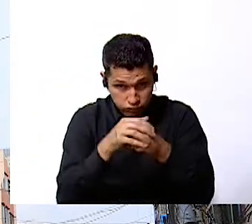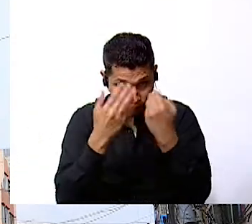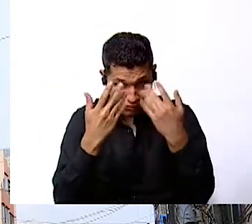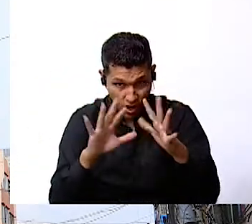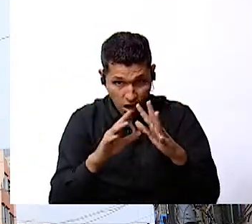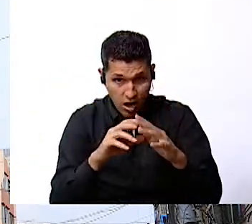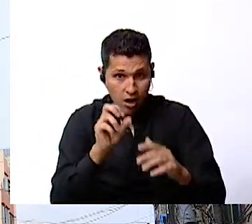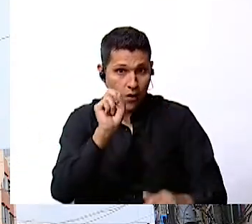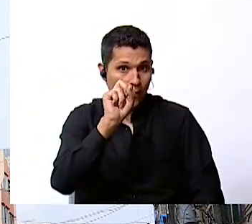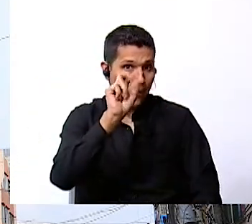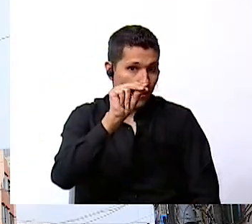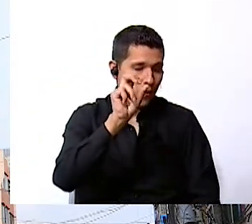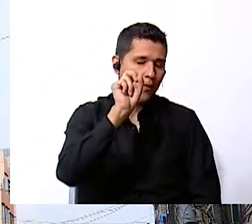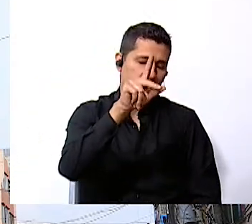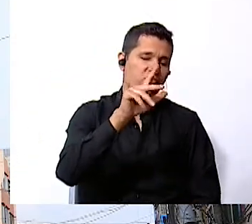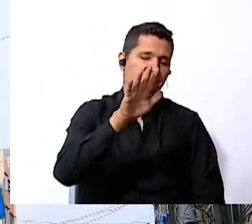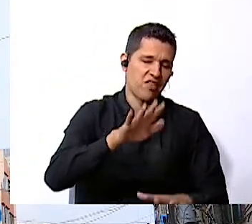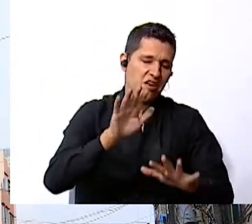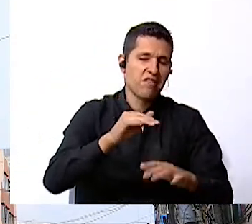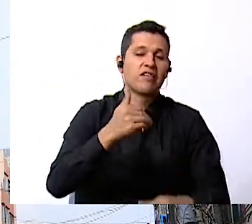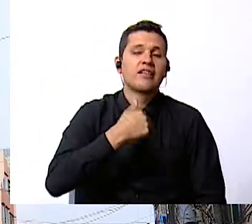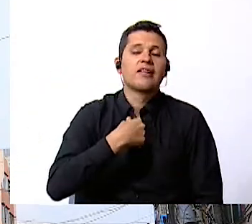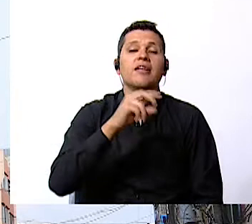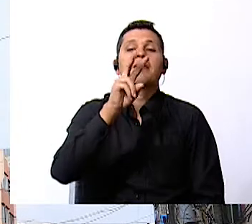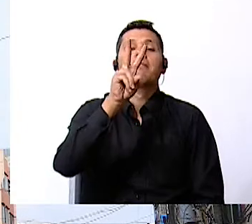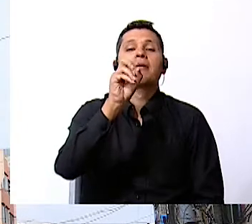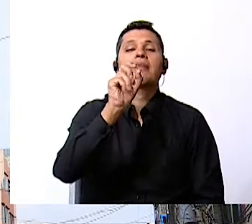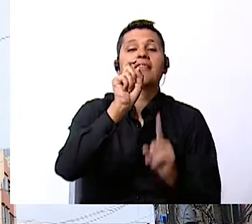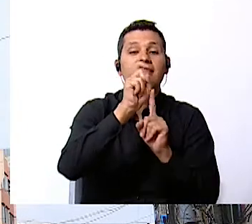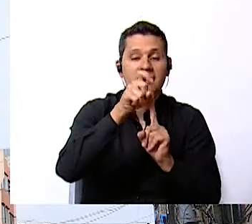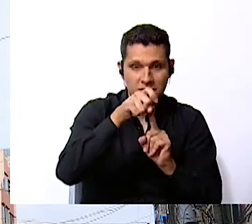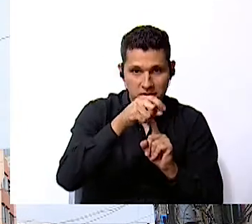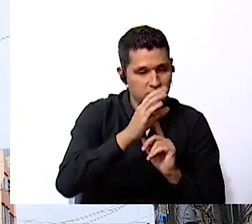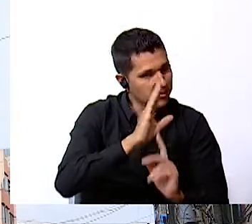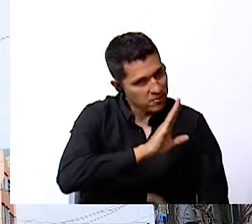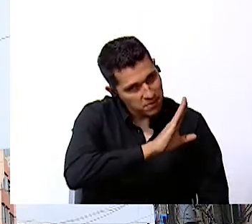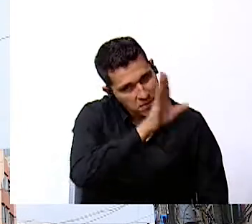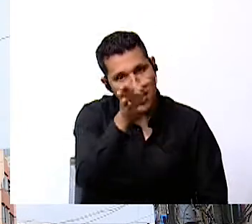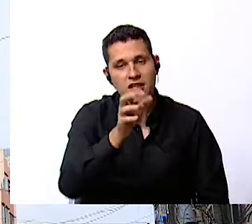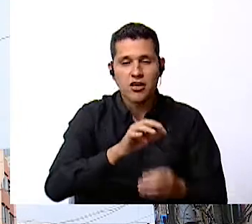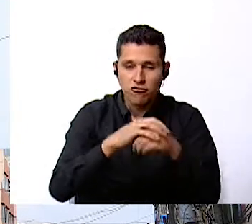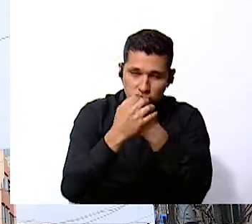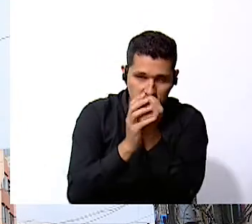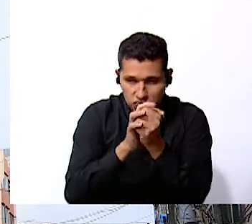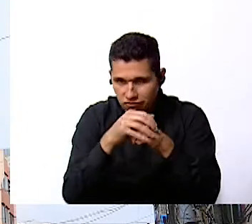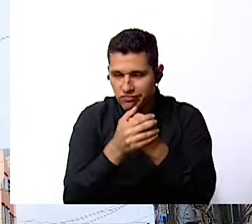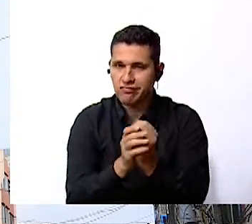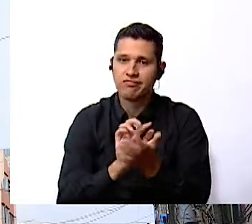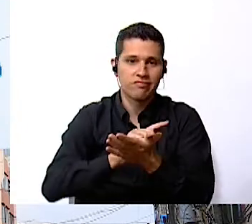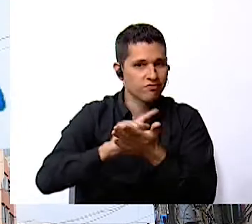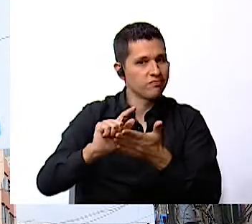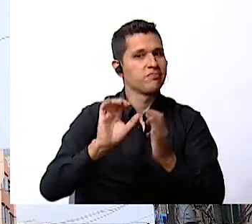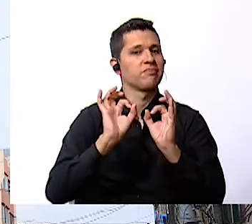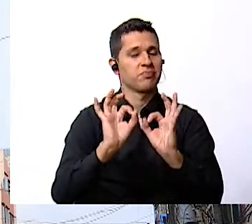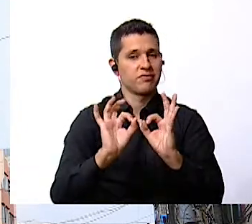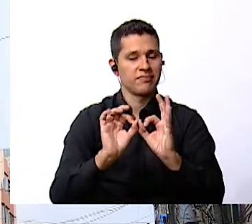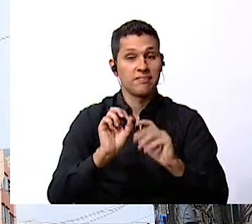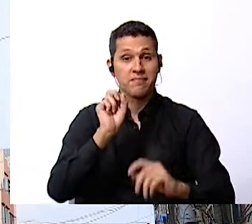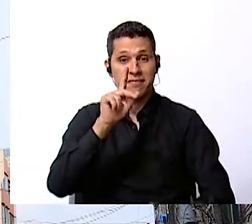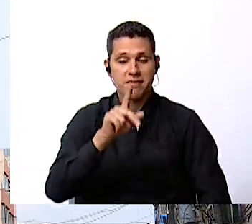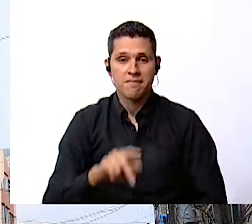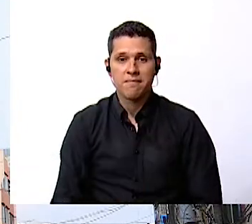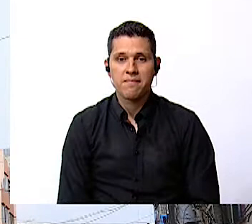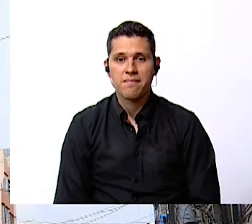worry. I'm going to give you 20 seconds, okay? So please go and wash your hands.